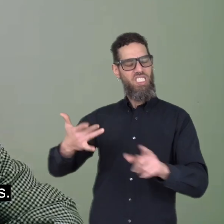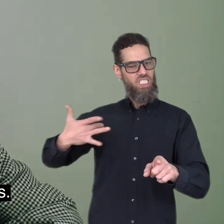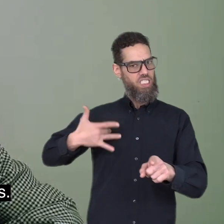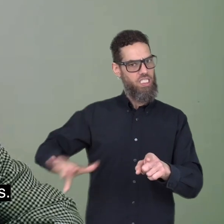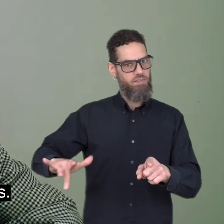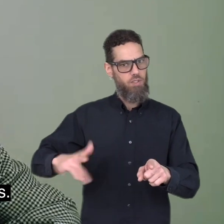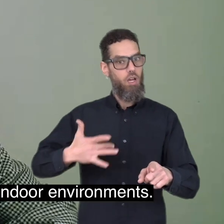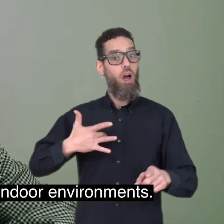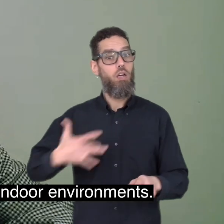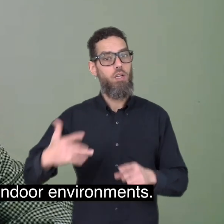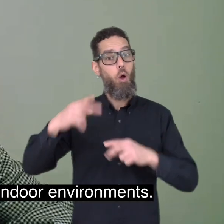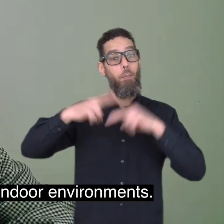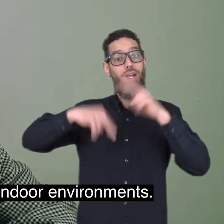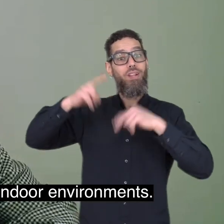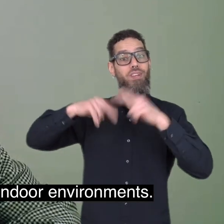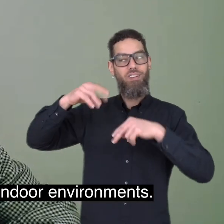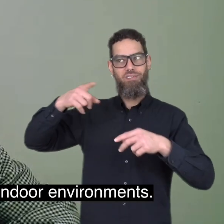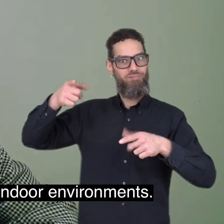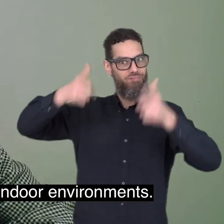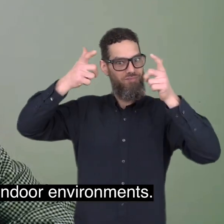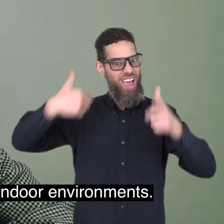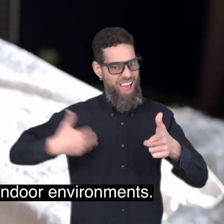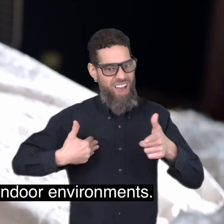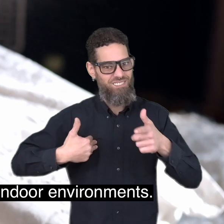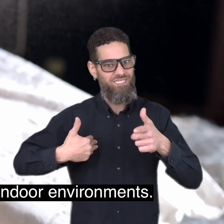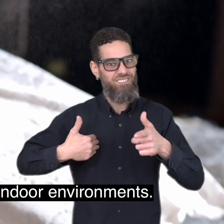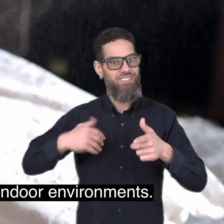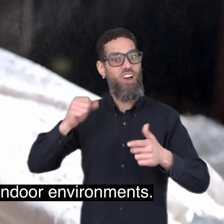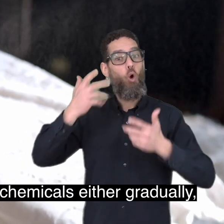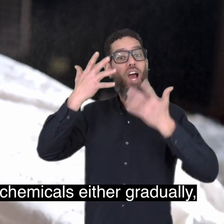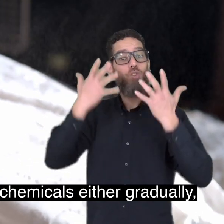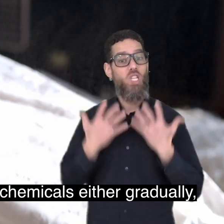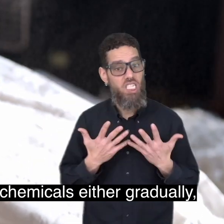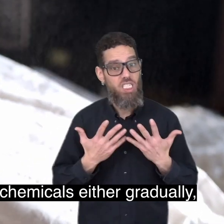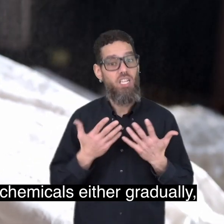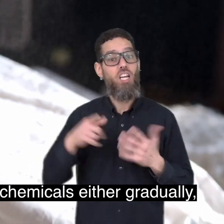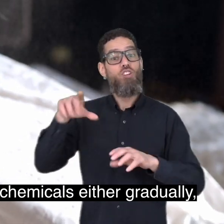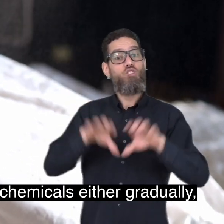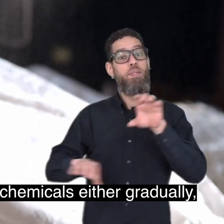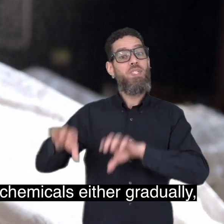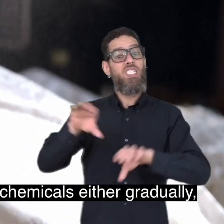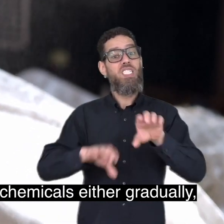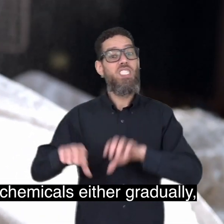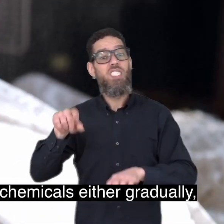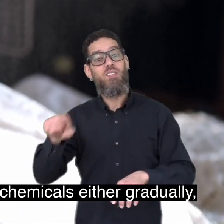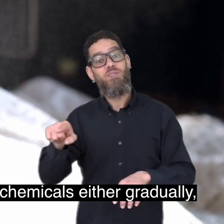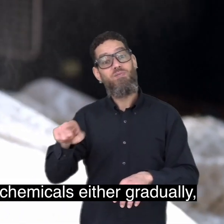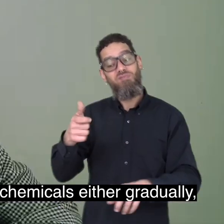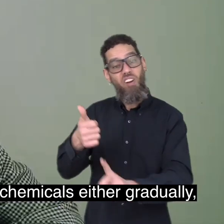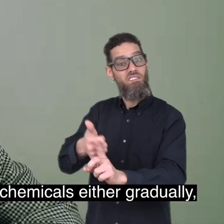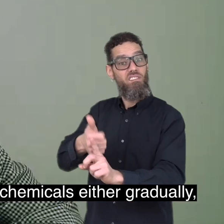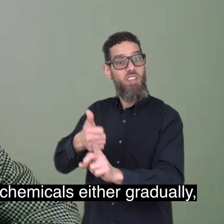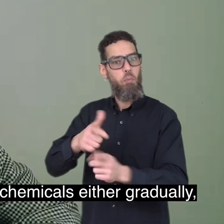typically found in the air in most indoor environments. Unfortunately, people with MCS have